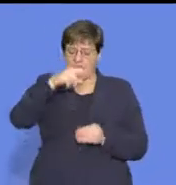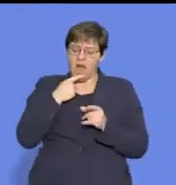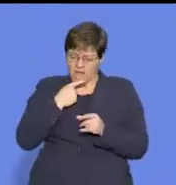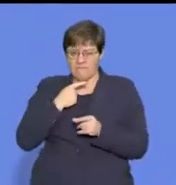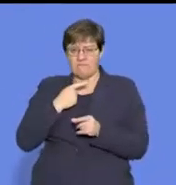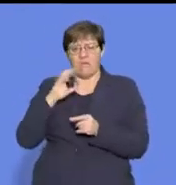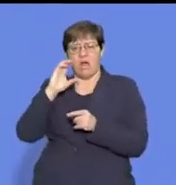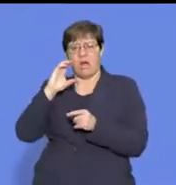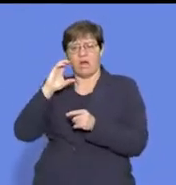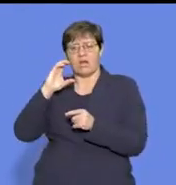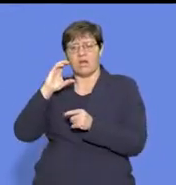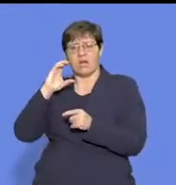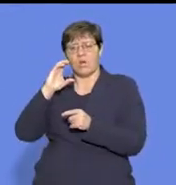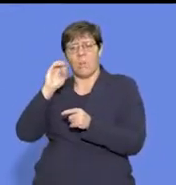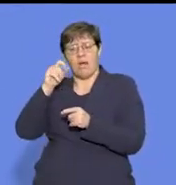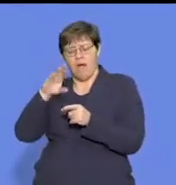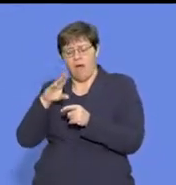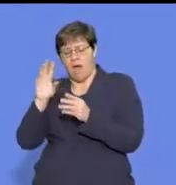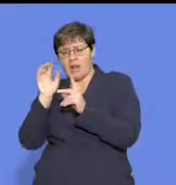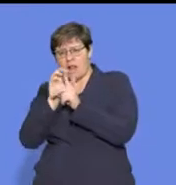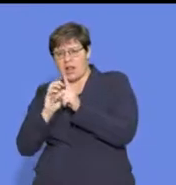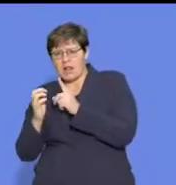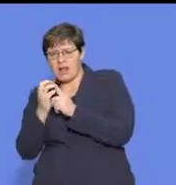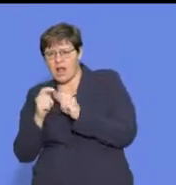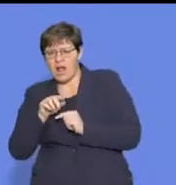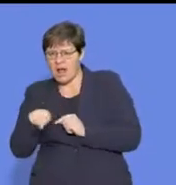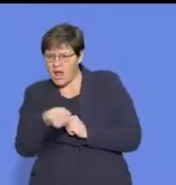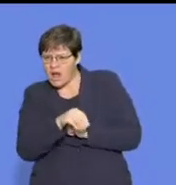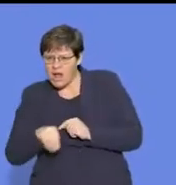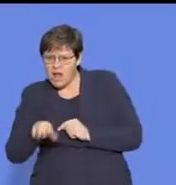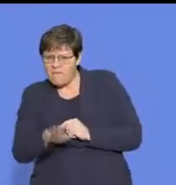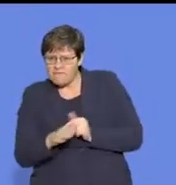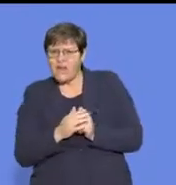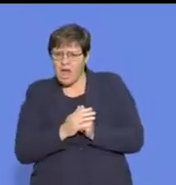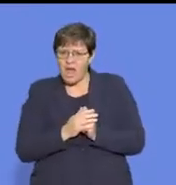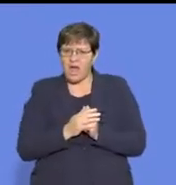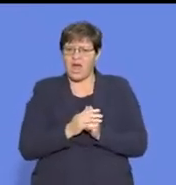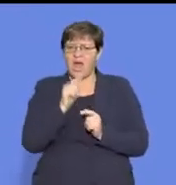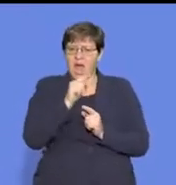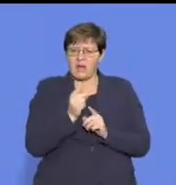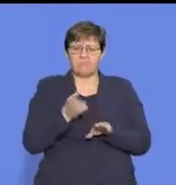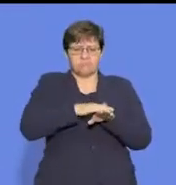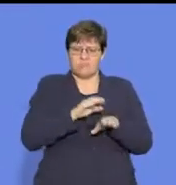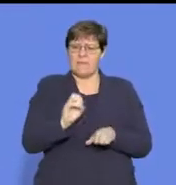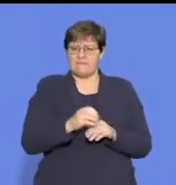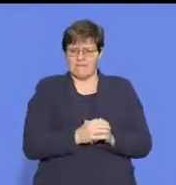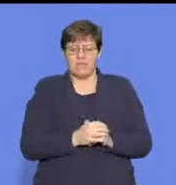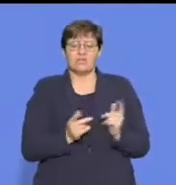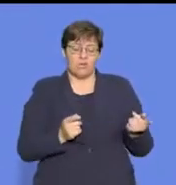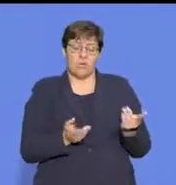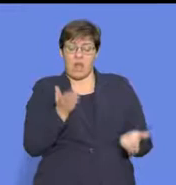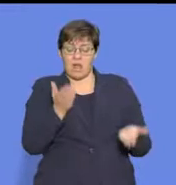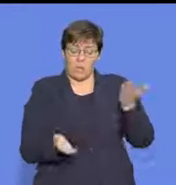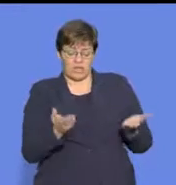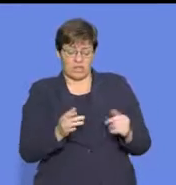copper at the bottom there, and there was copper deposited on that as well. So the equation that we got